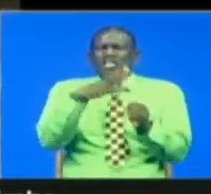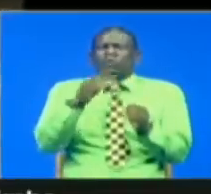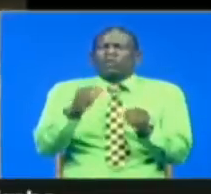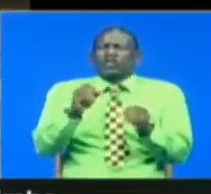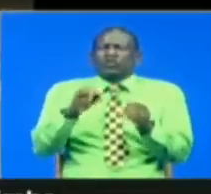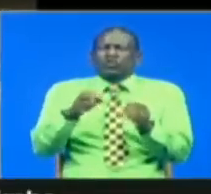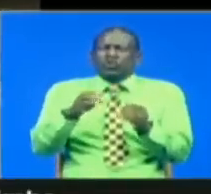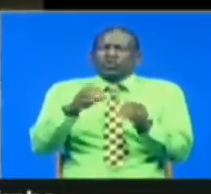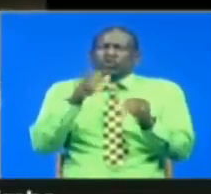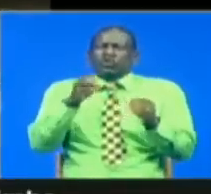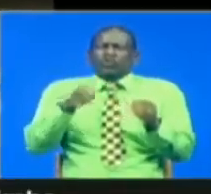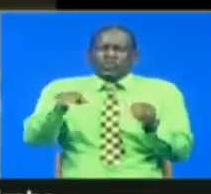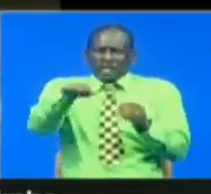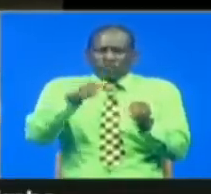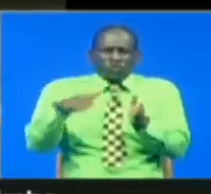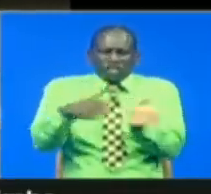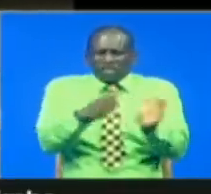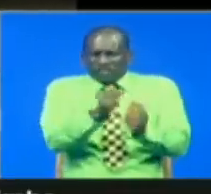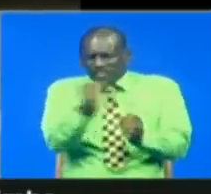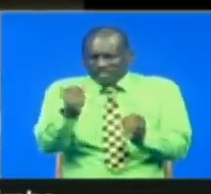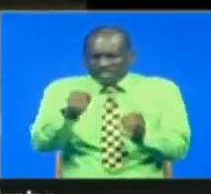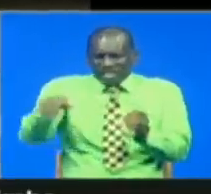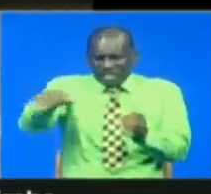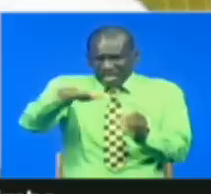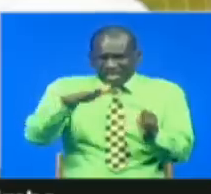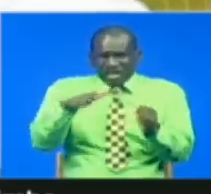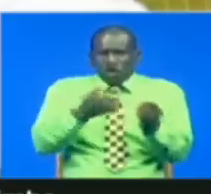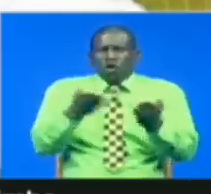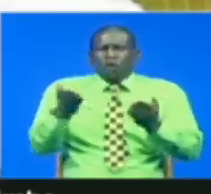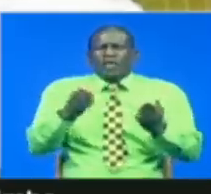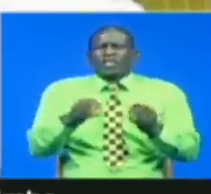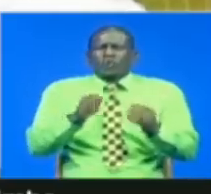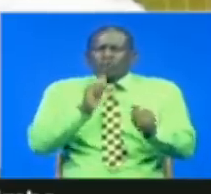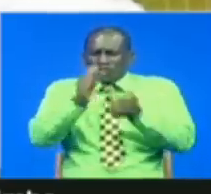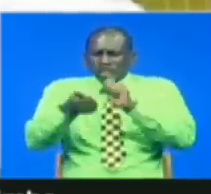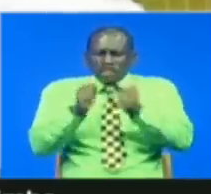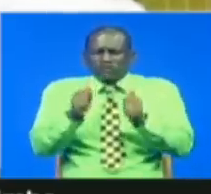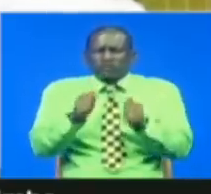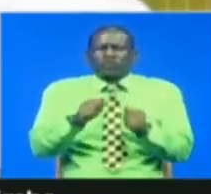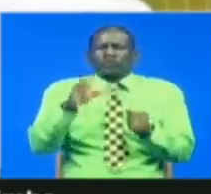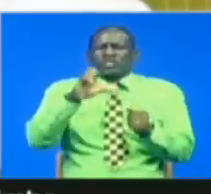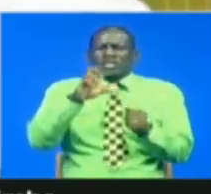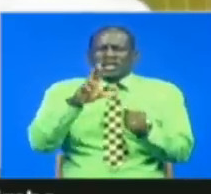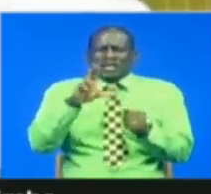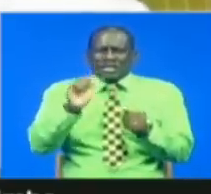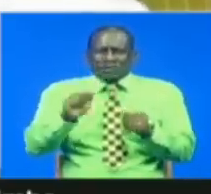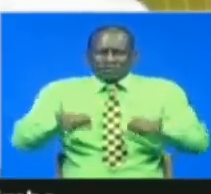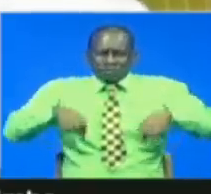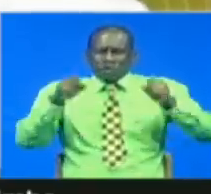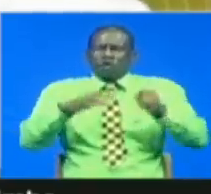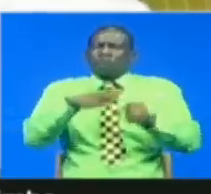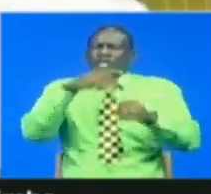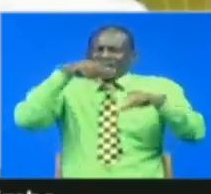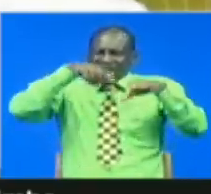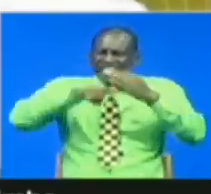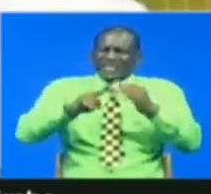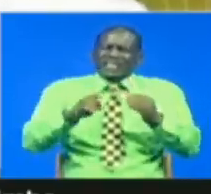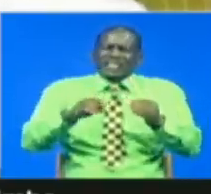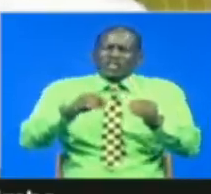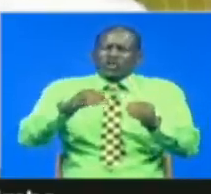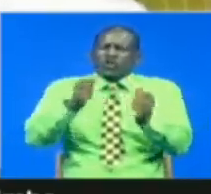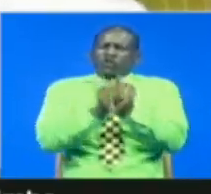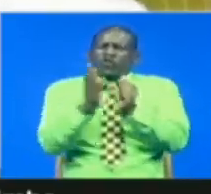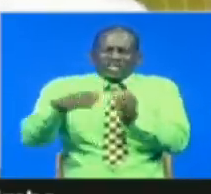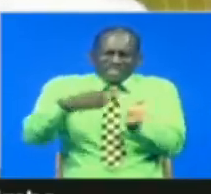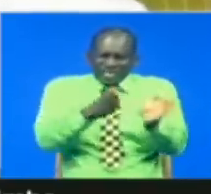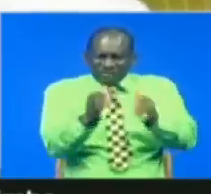at the Commission on Revenue Allocation offices at the Grosvenor building. We got at 14 Riverside Dusit at, I